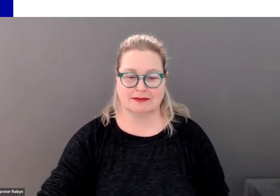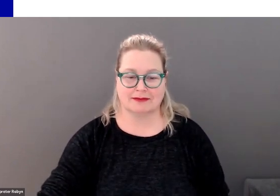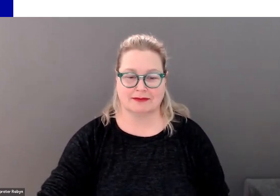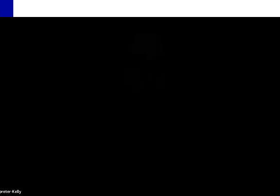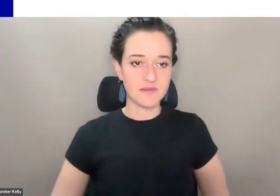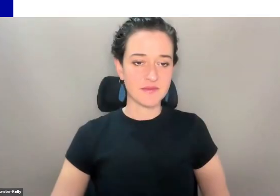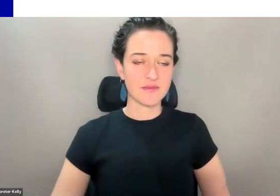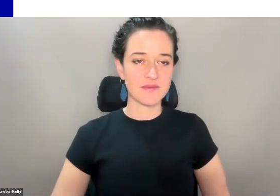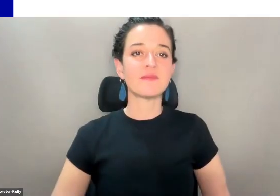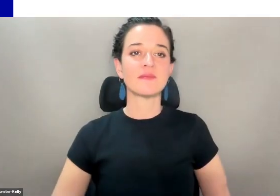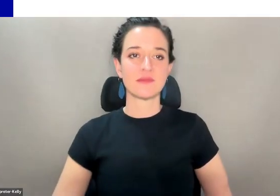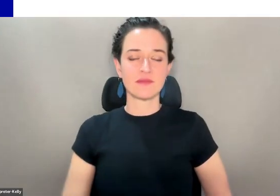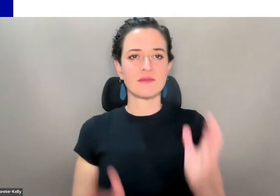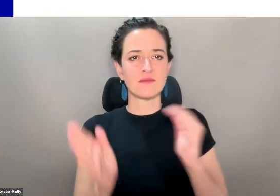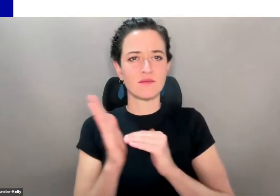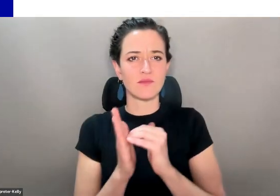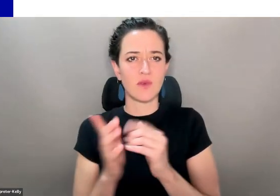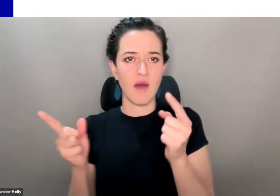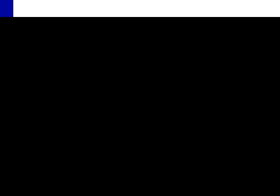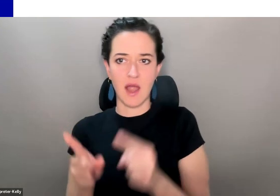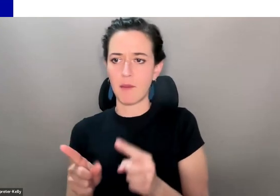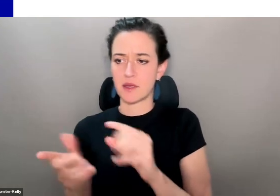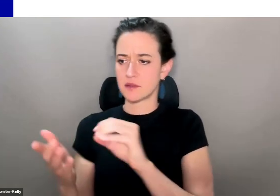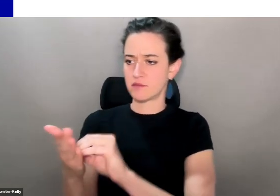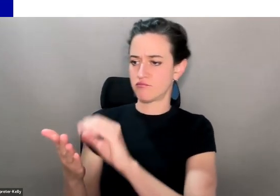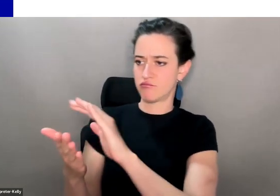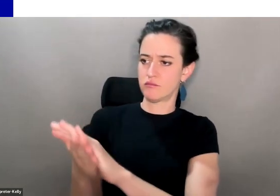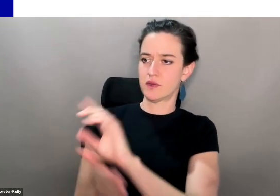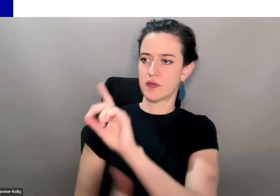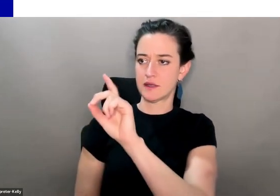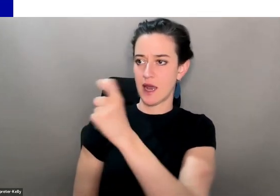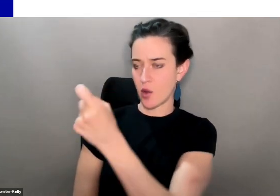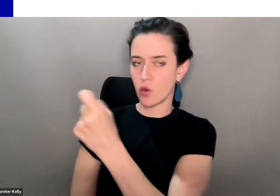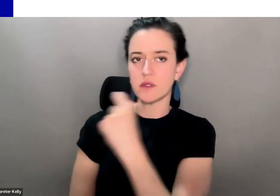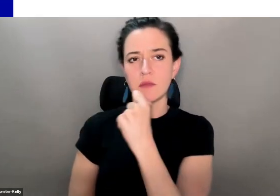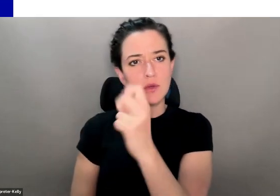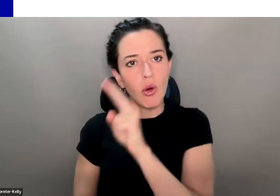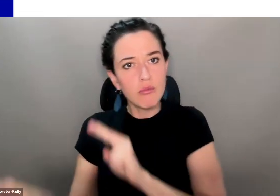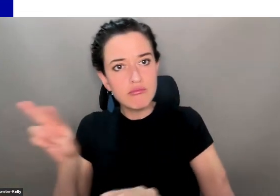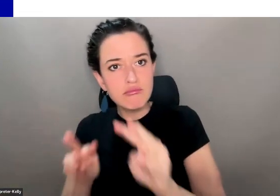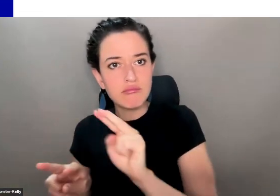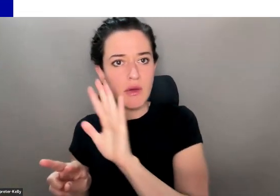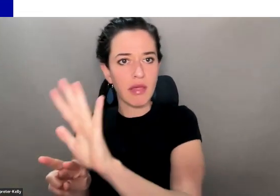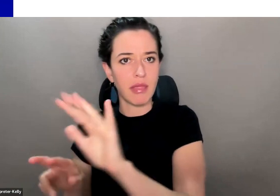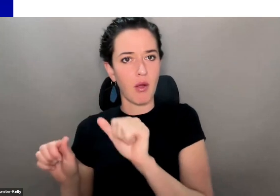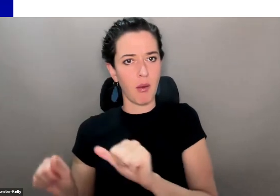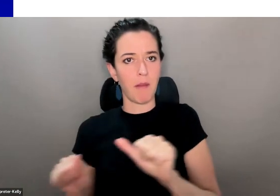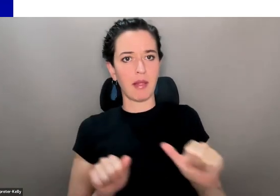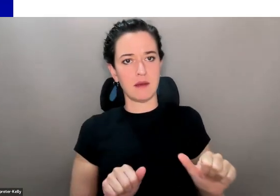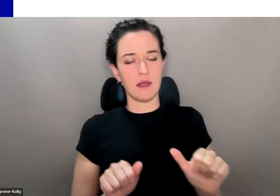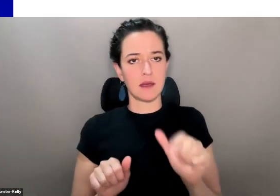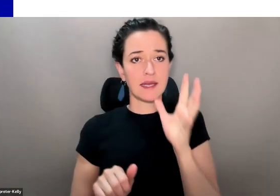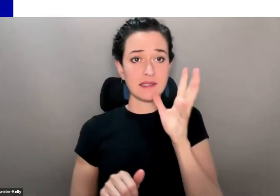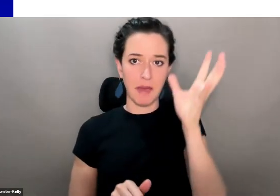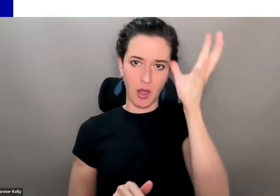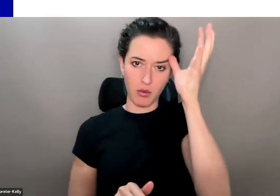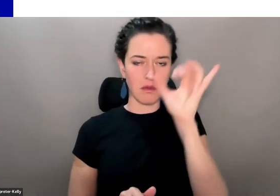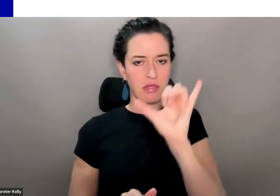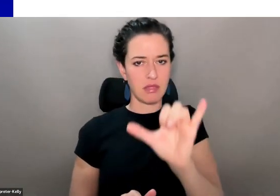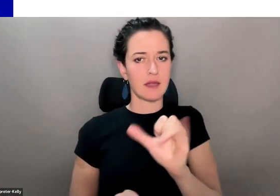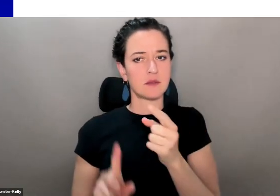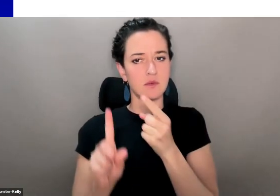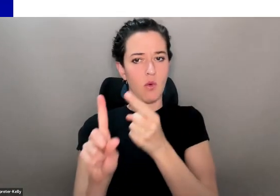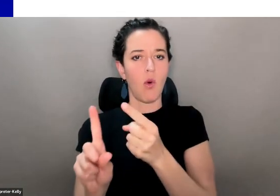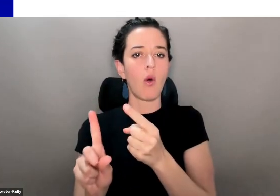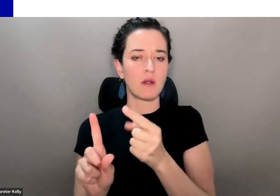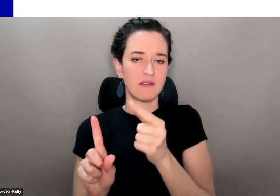individualized assessment of their parenting abilities. So that's what this provision in part is intended to prevent. Next slide,